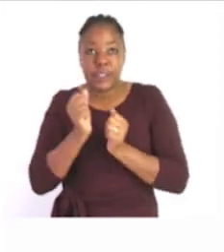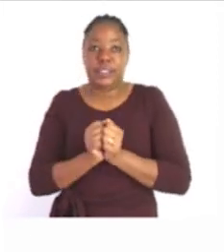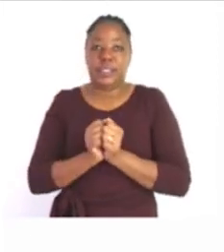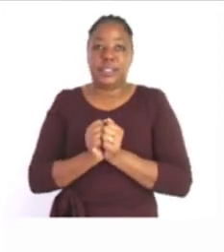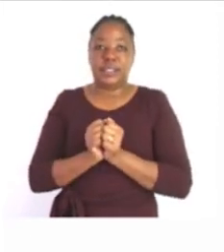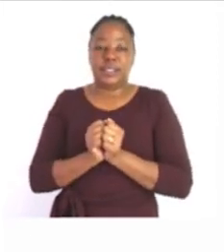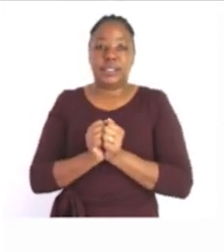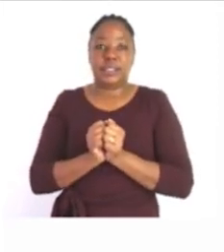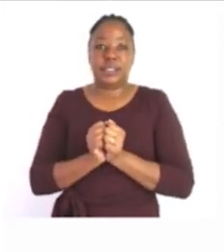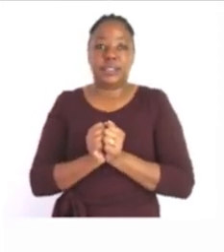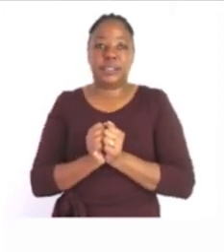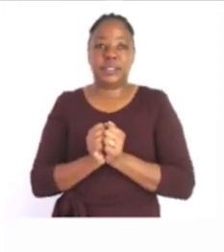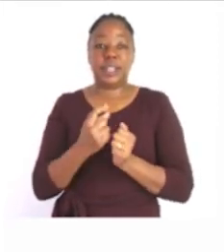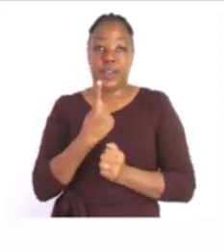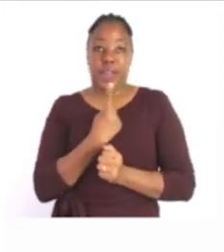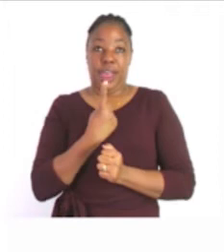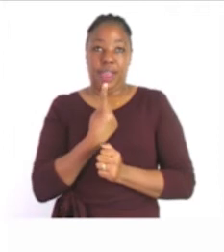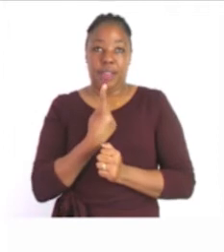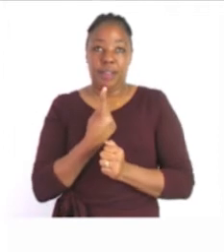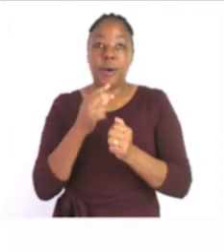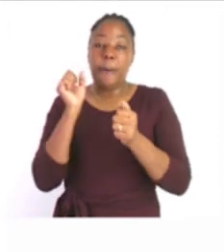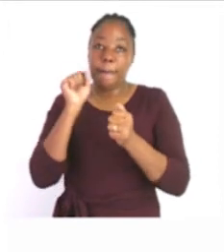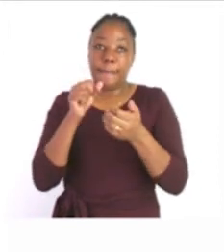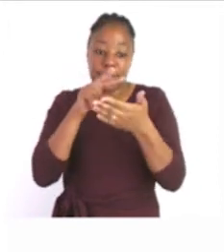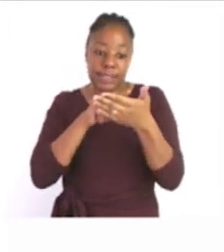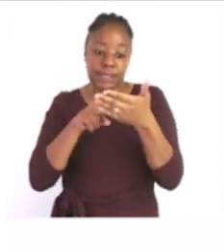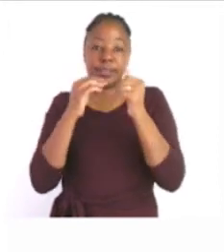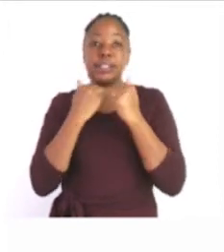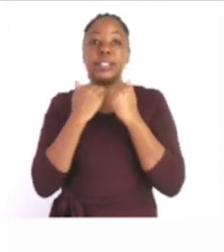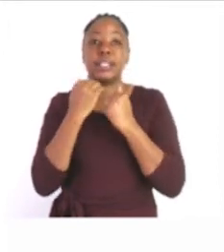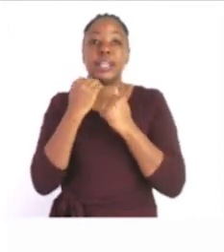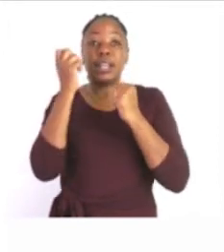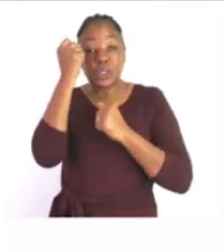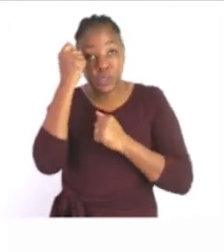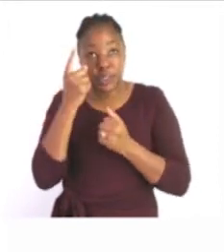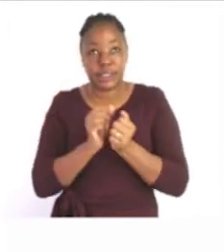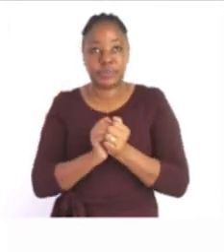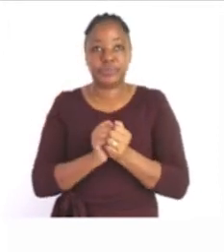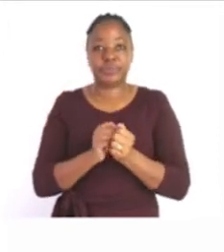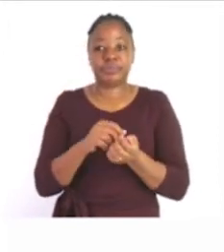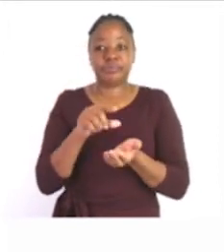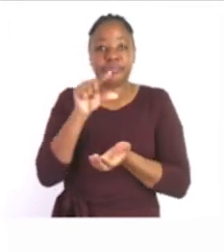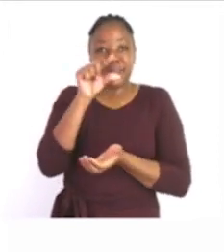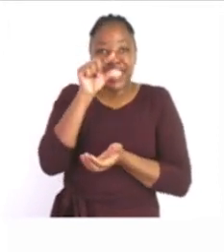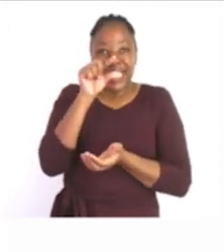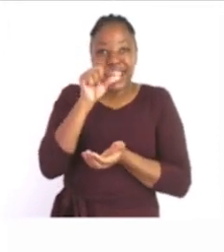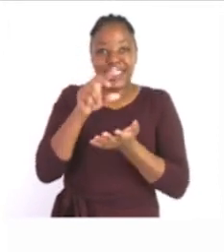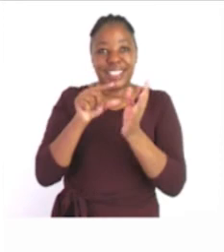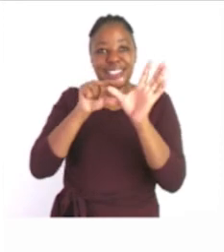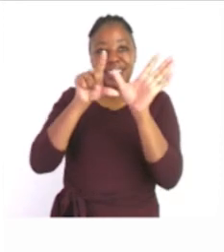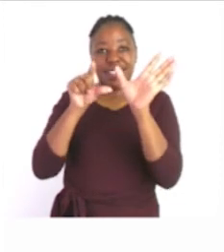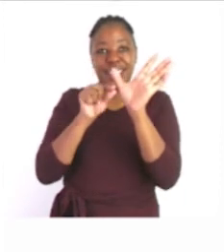will read it by yourselves at home. Let's start. Little leaves fall softly